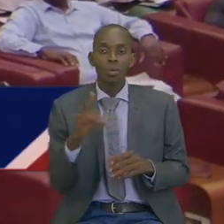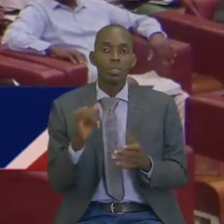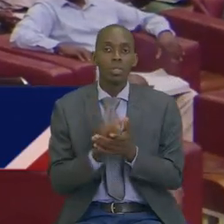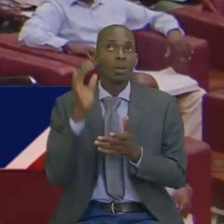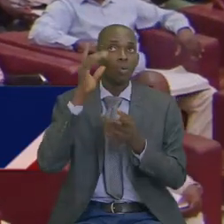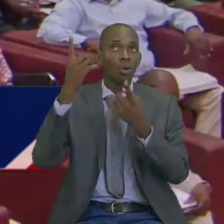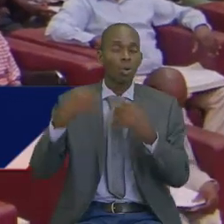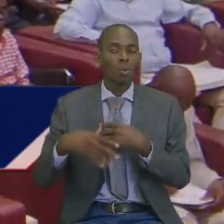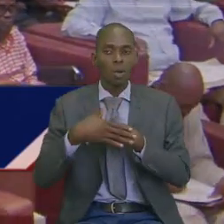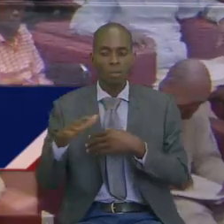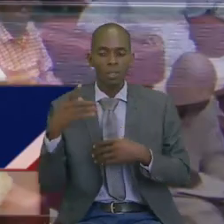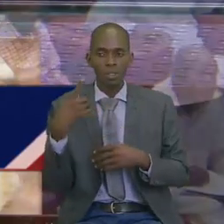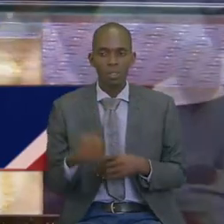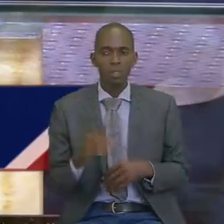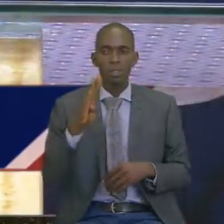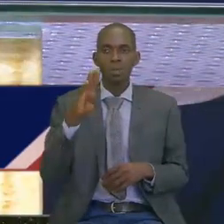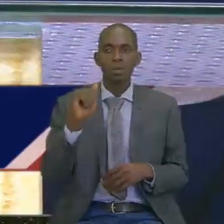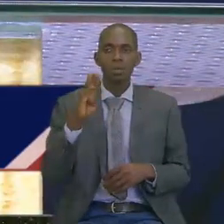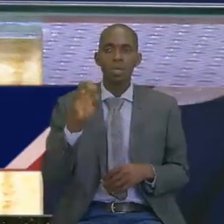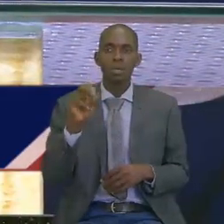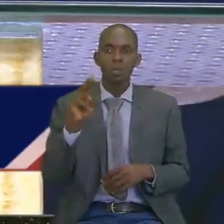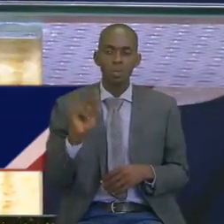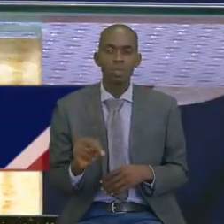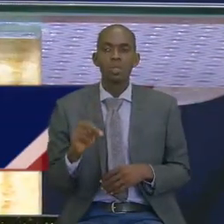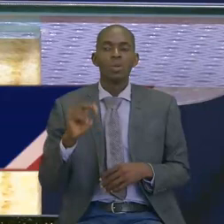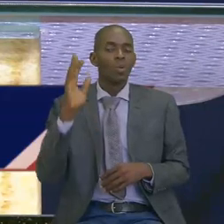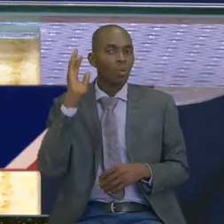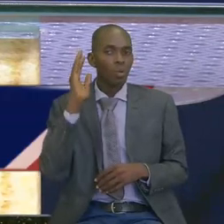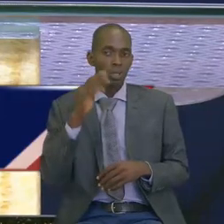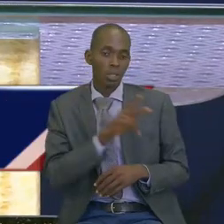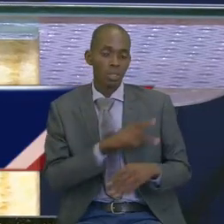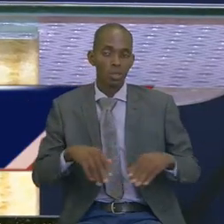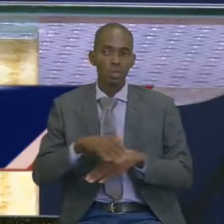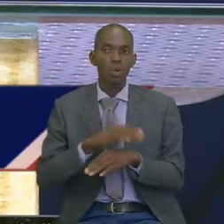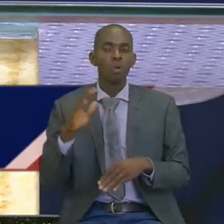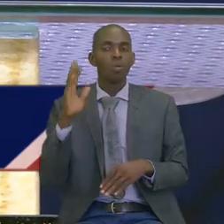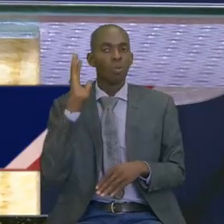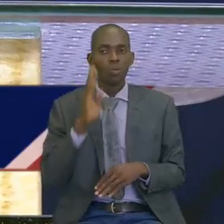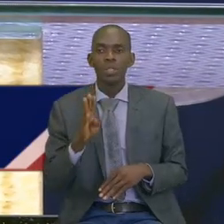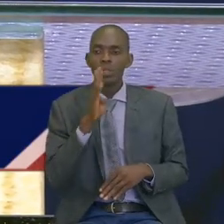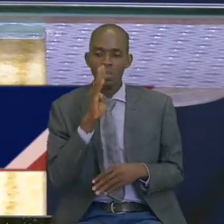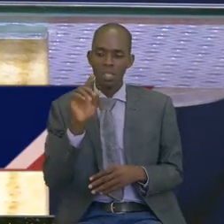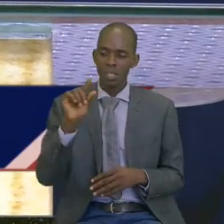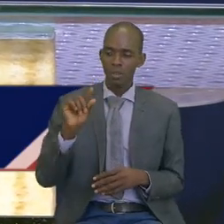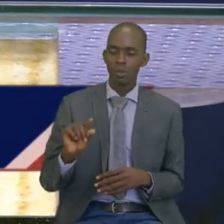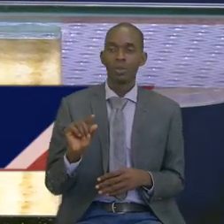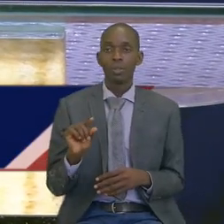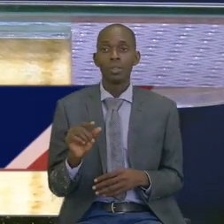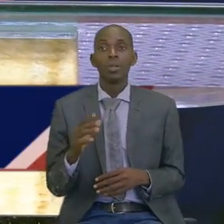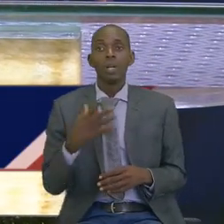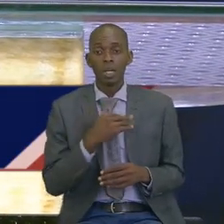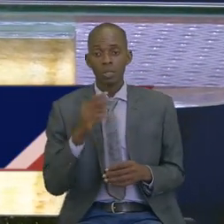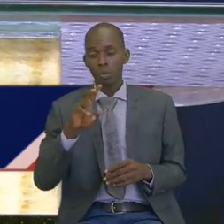the Babylonian government will be inferior. The one that comes after that will still be